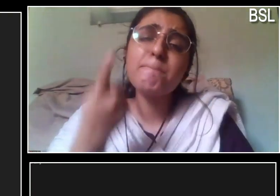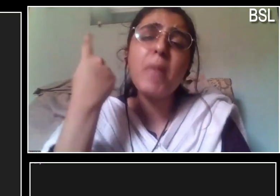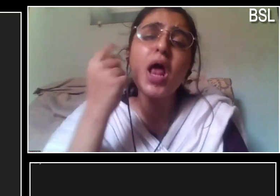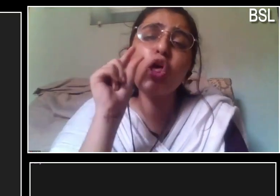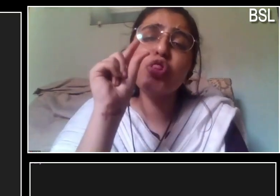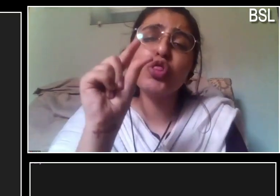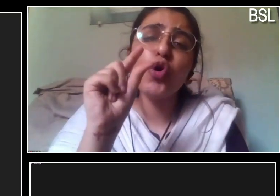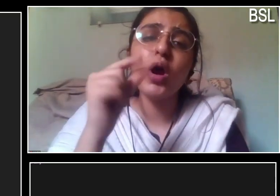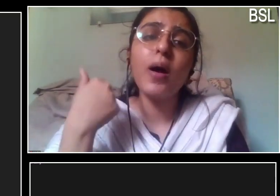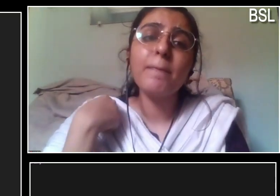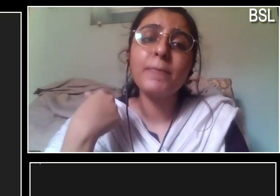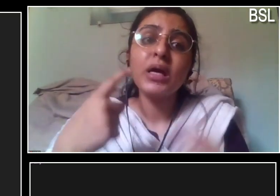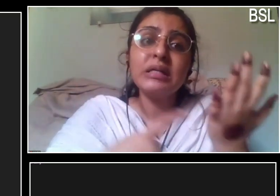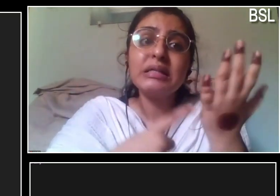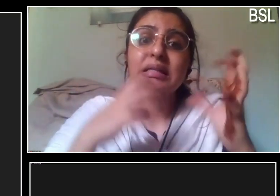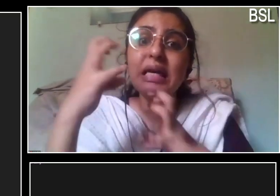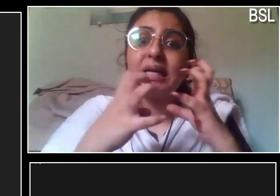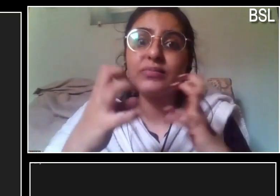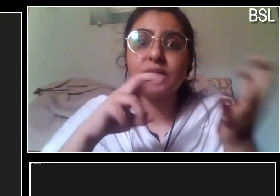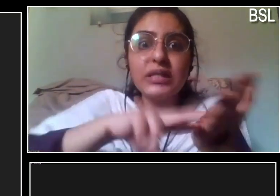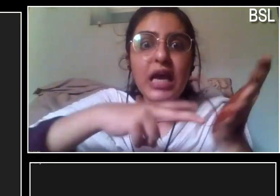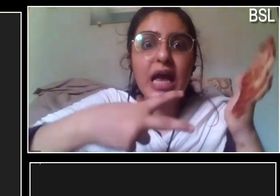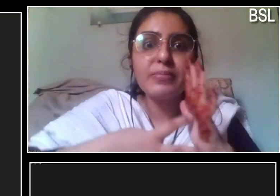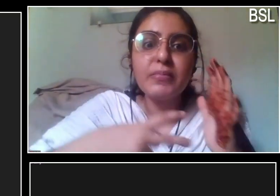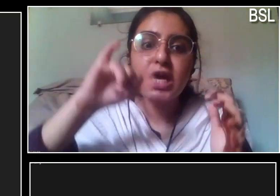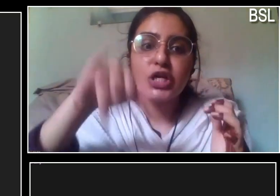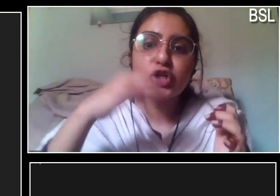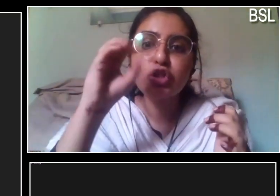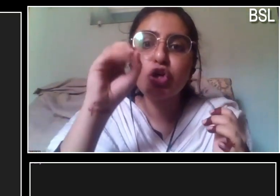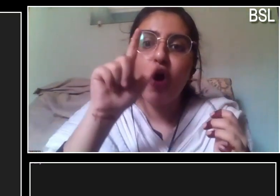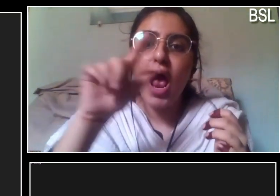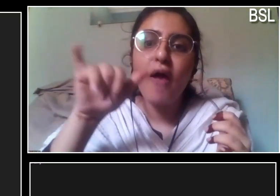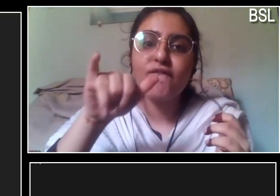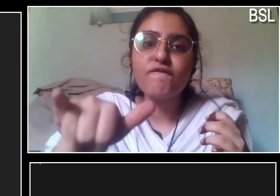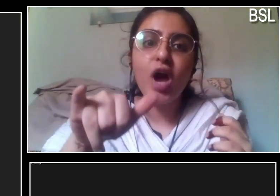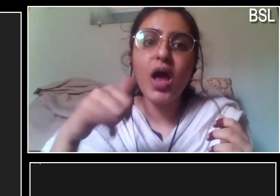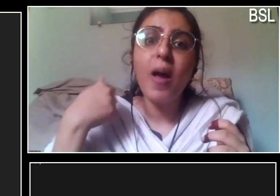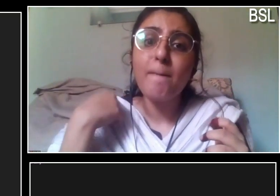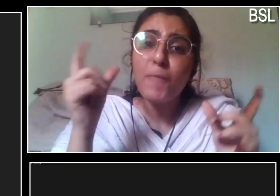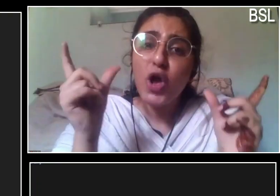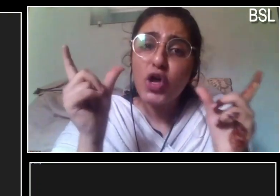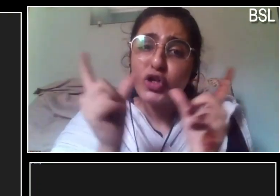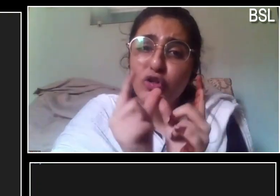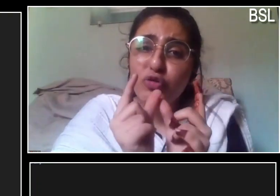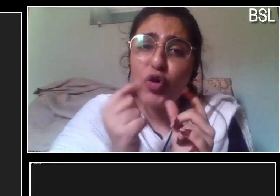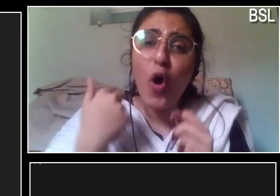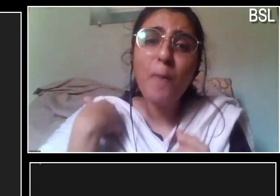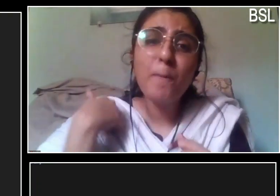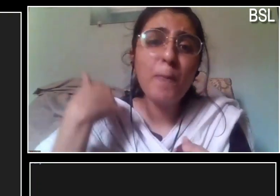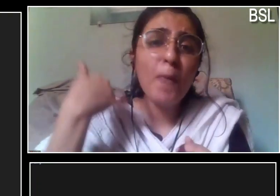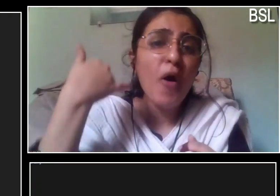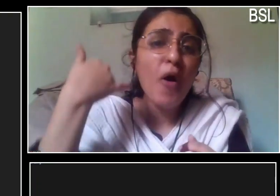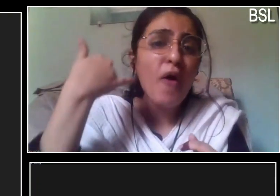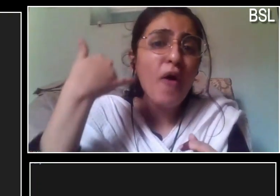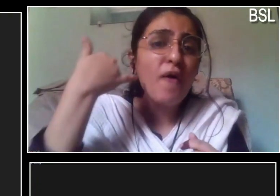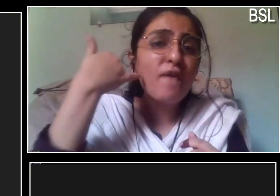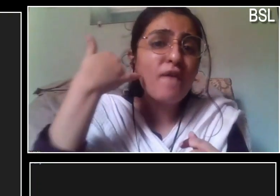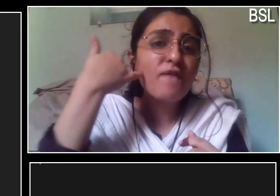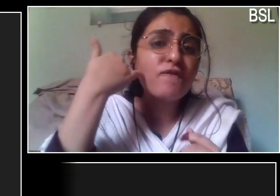ask our technical expert Judy that we had a small poll for the participants about